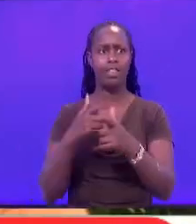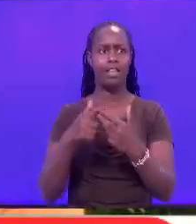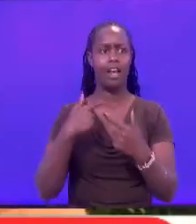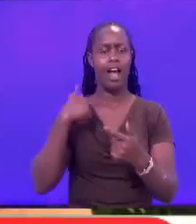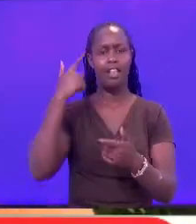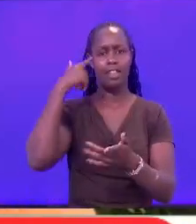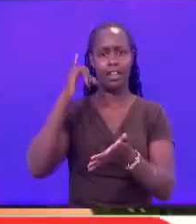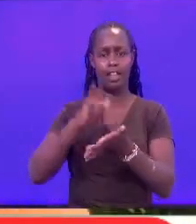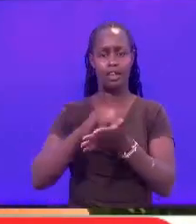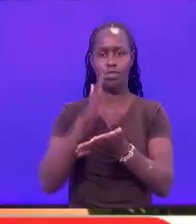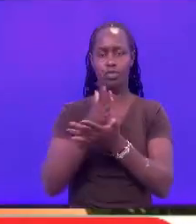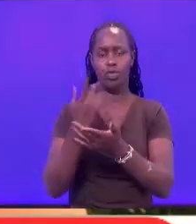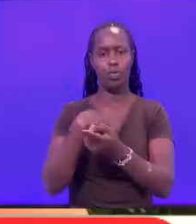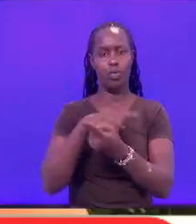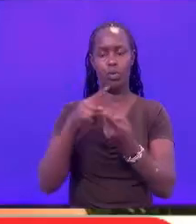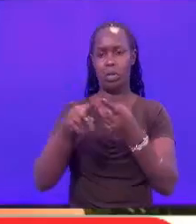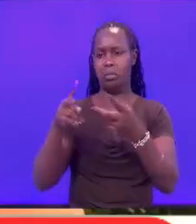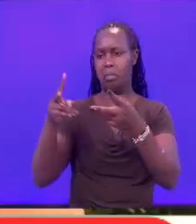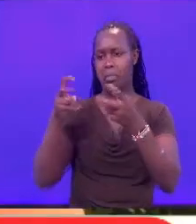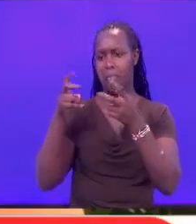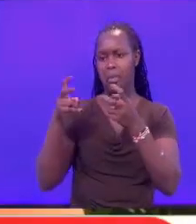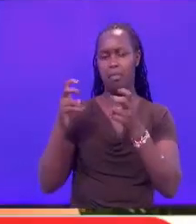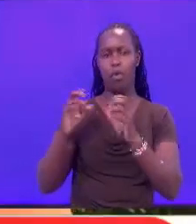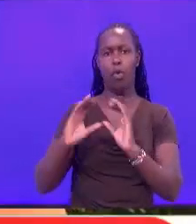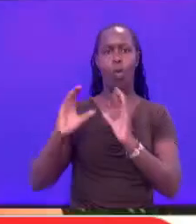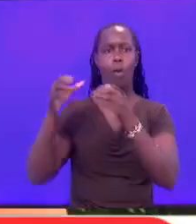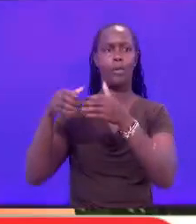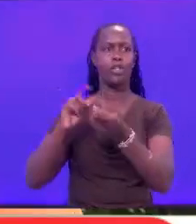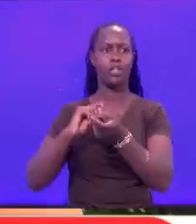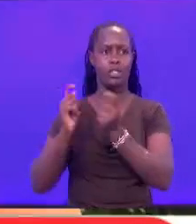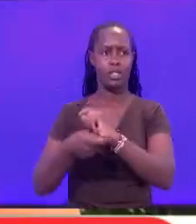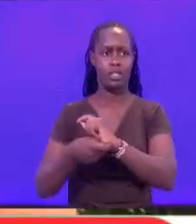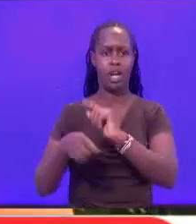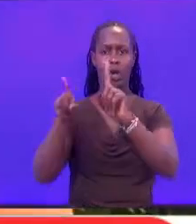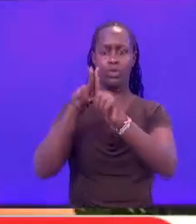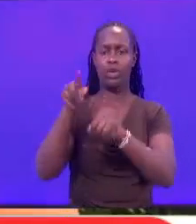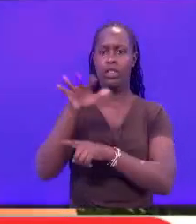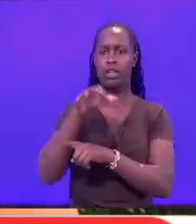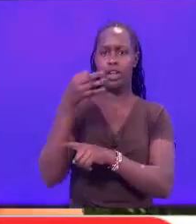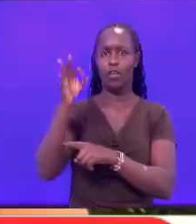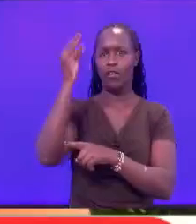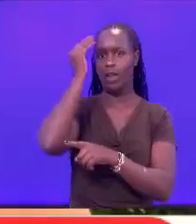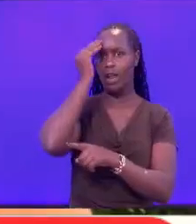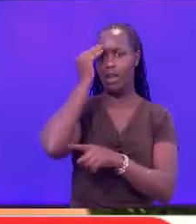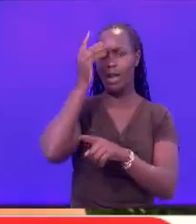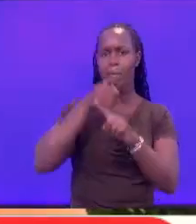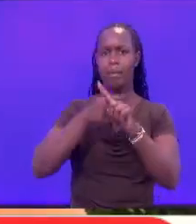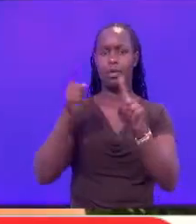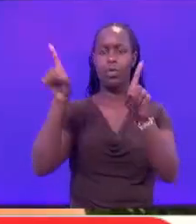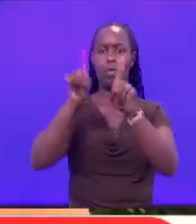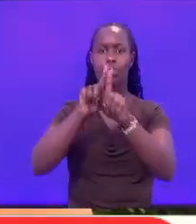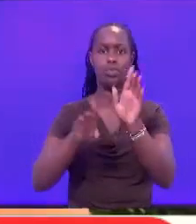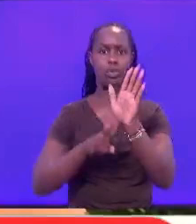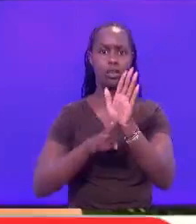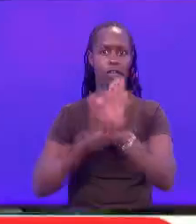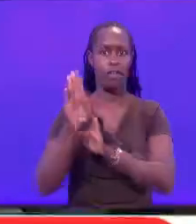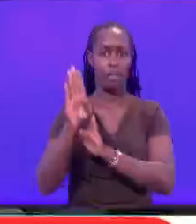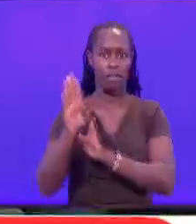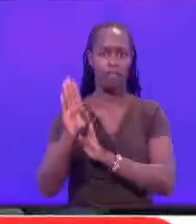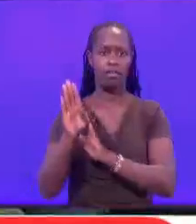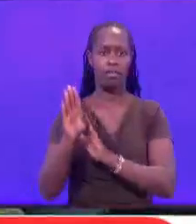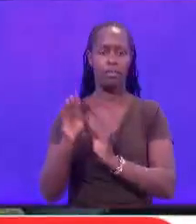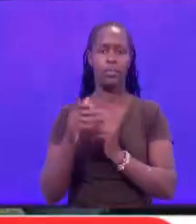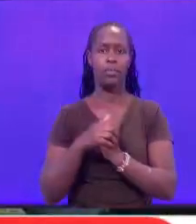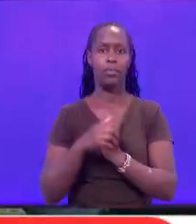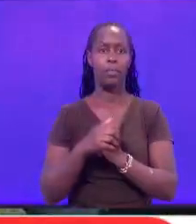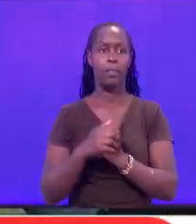lot of traction towards community change, not only in the area of learning, but even in the area of just development, broadly speaking.